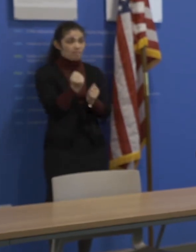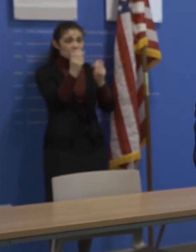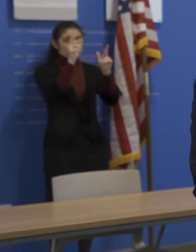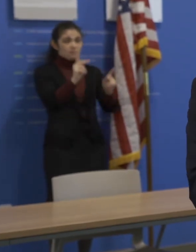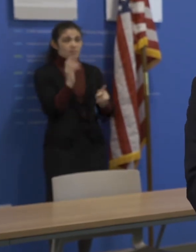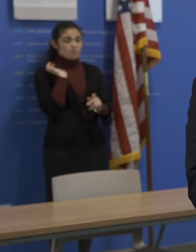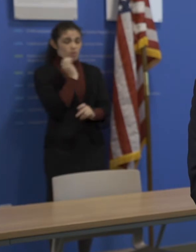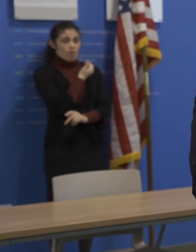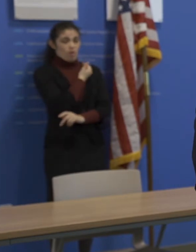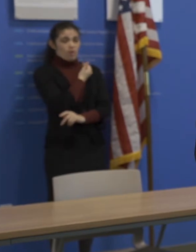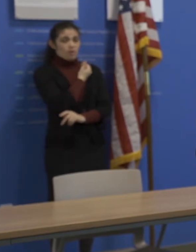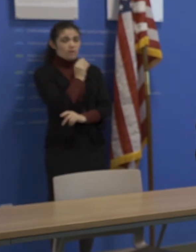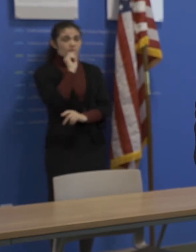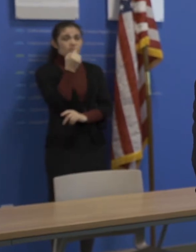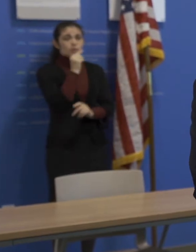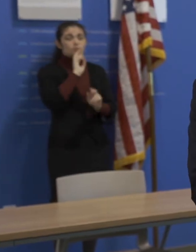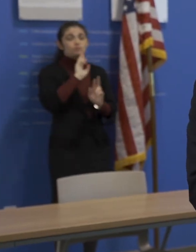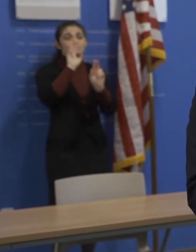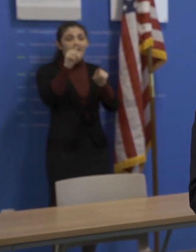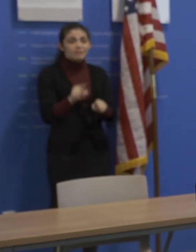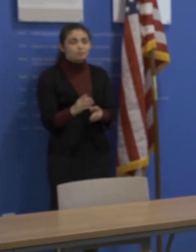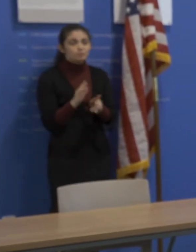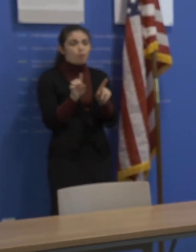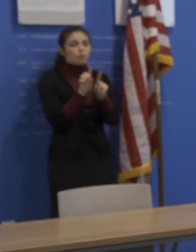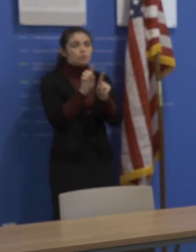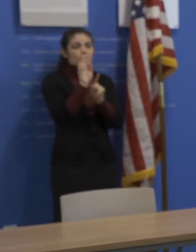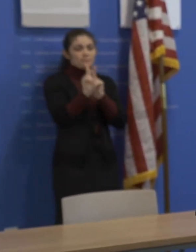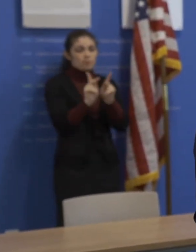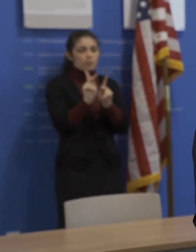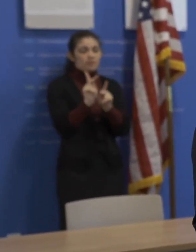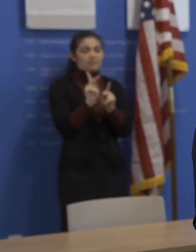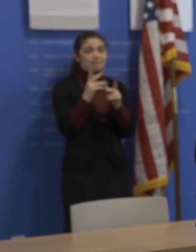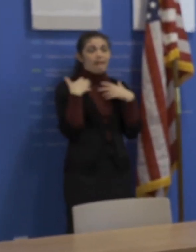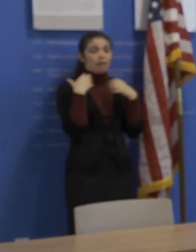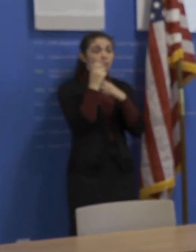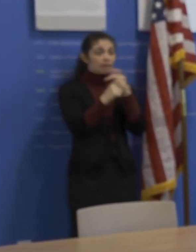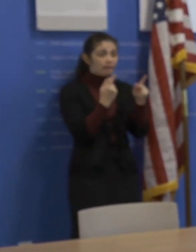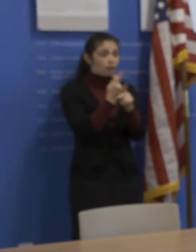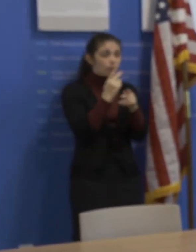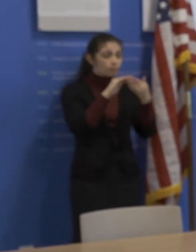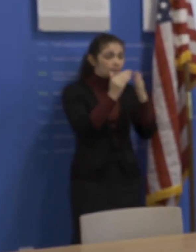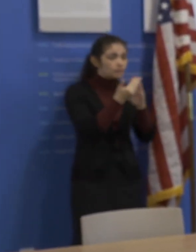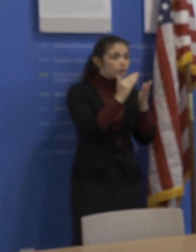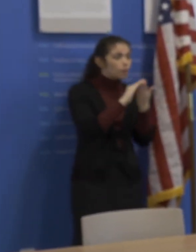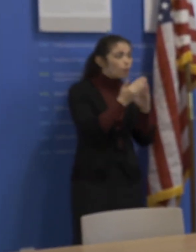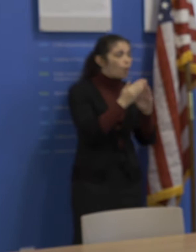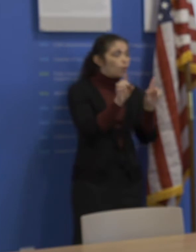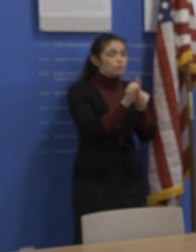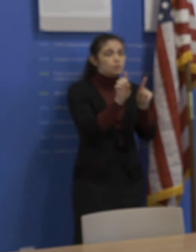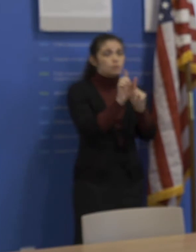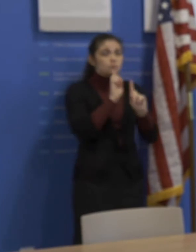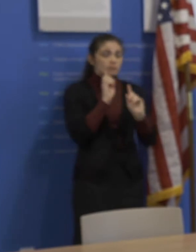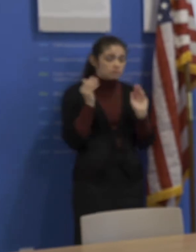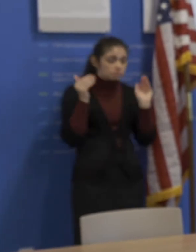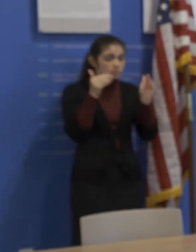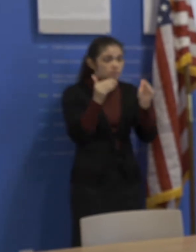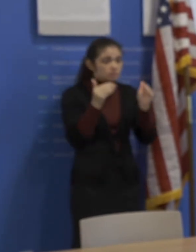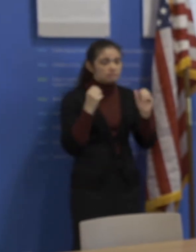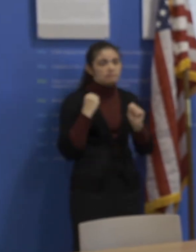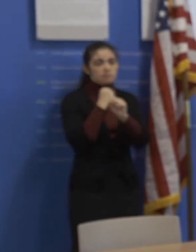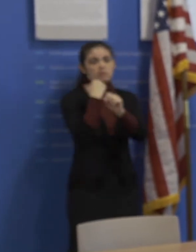to our first responders and the medical community, and I thank you for that. That is our major line of